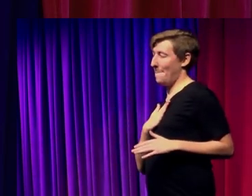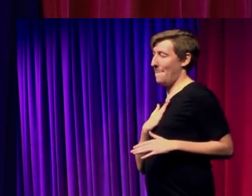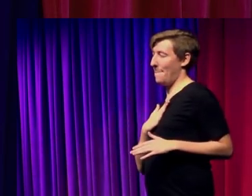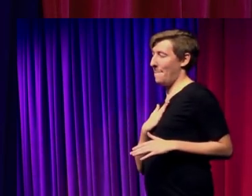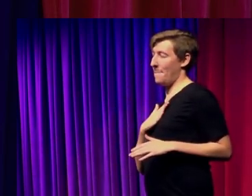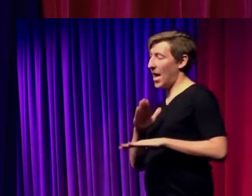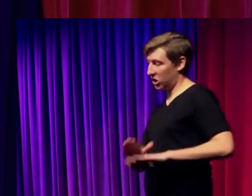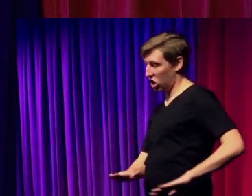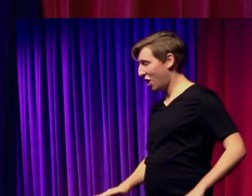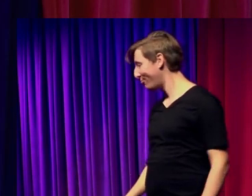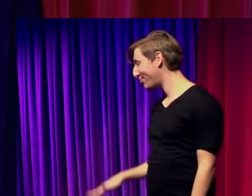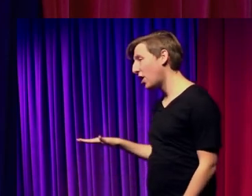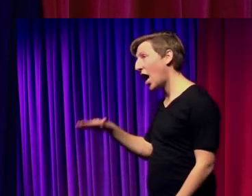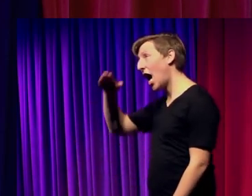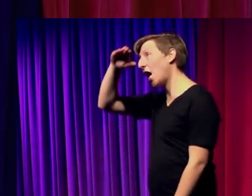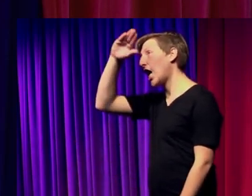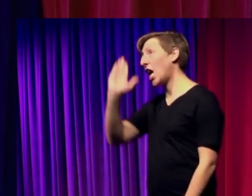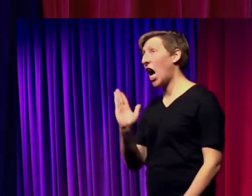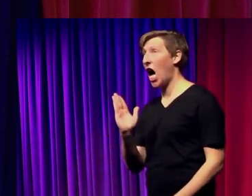Arabic.